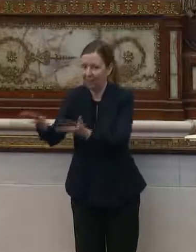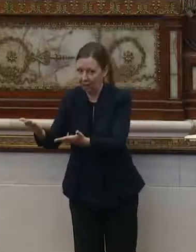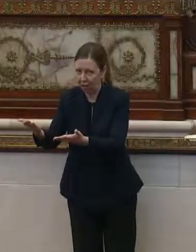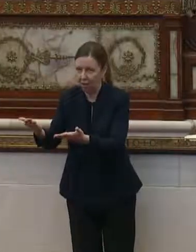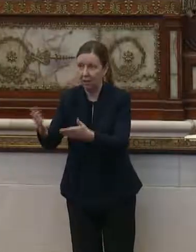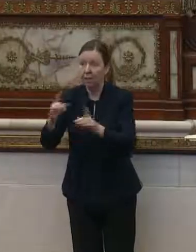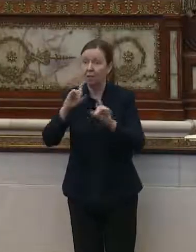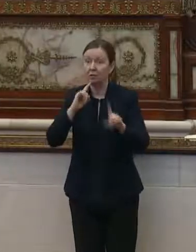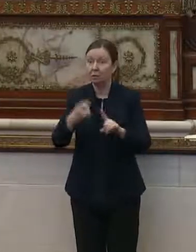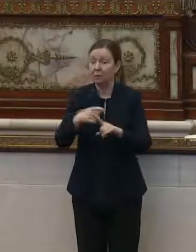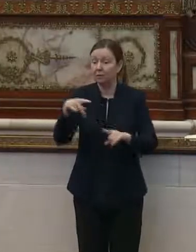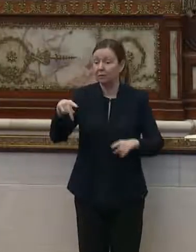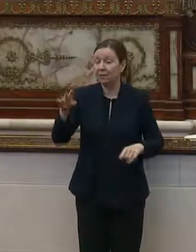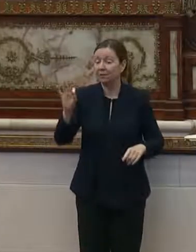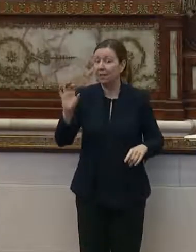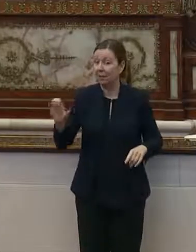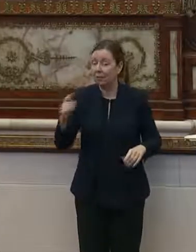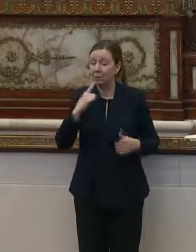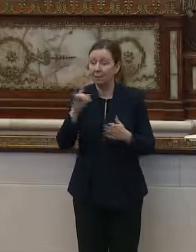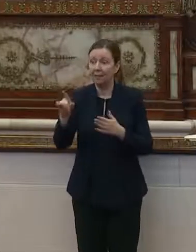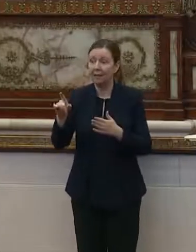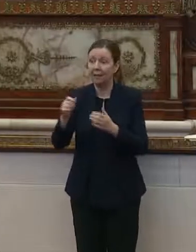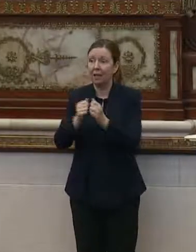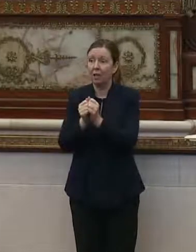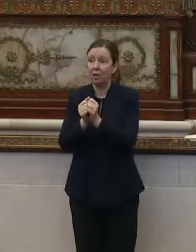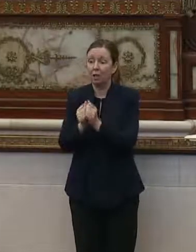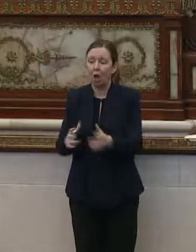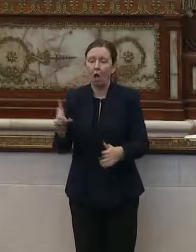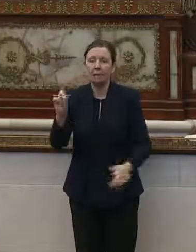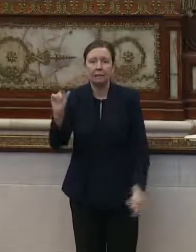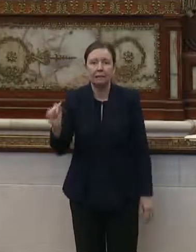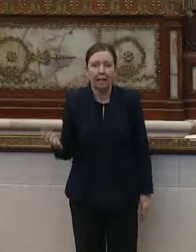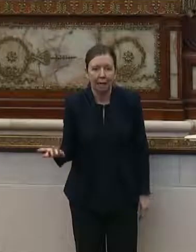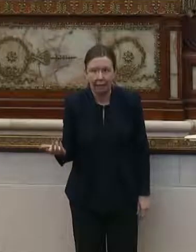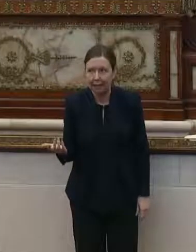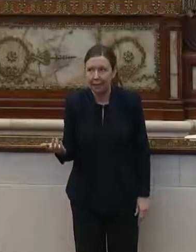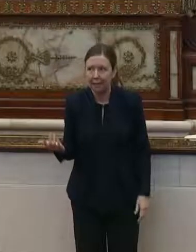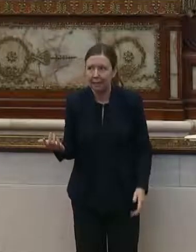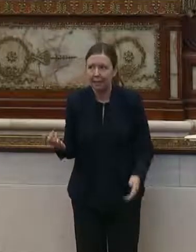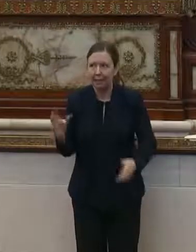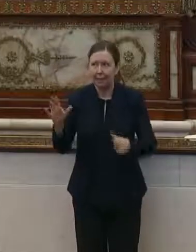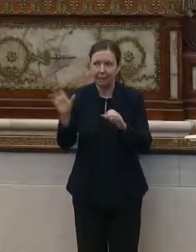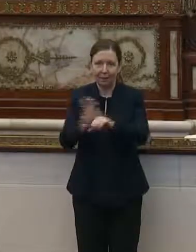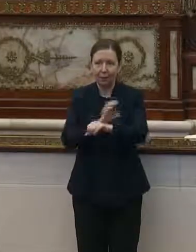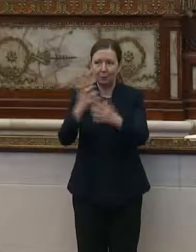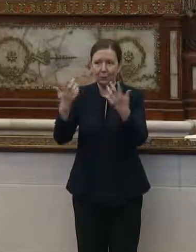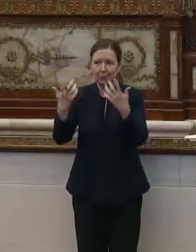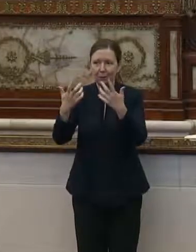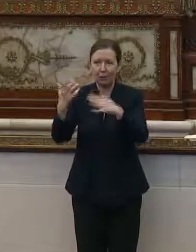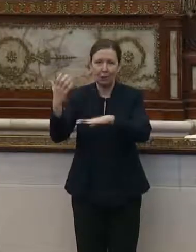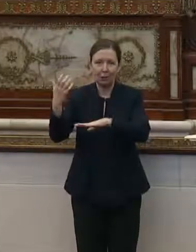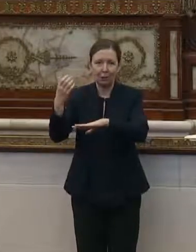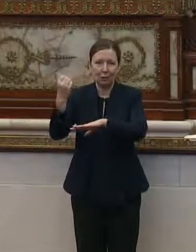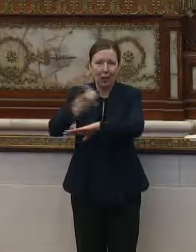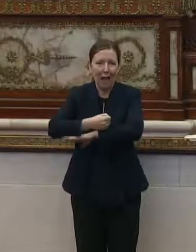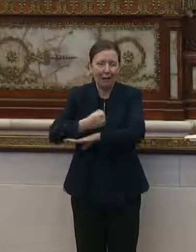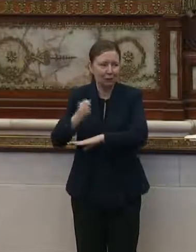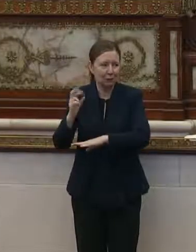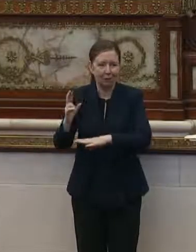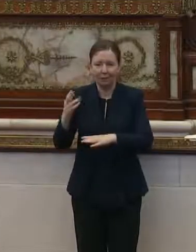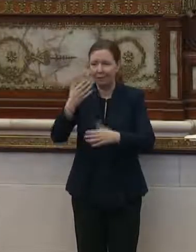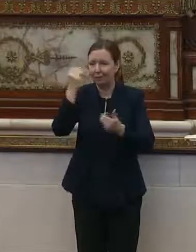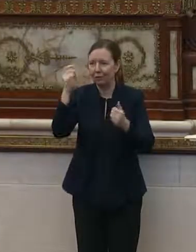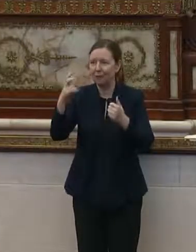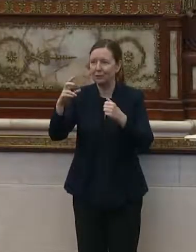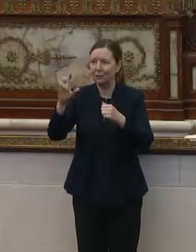the response from Philly Fighting COVID was that they had lost the data, that somehow their computer crashed or they didn't forgot to